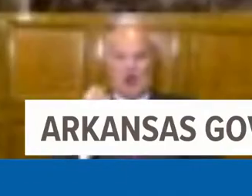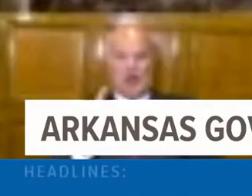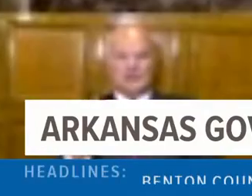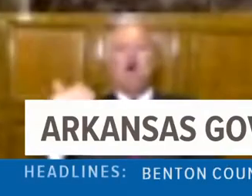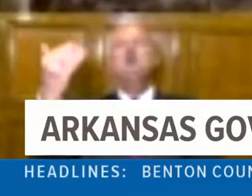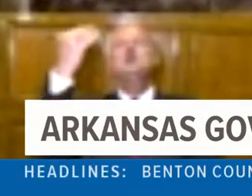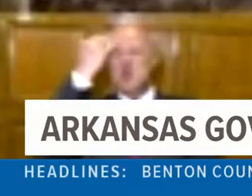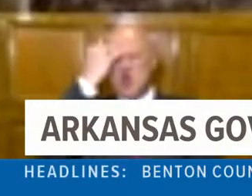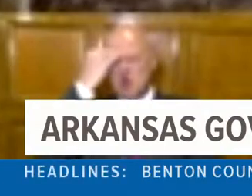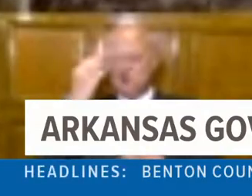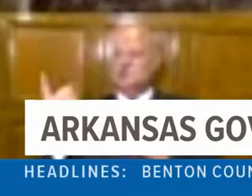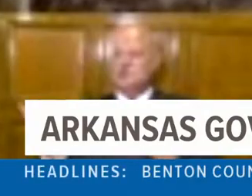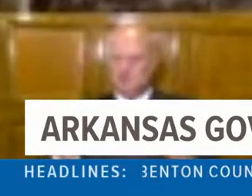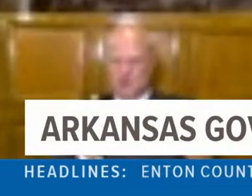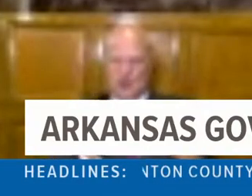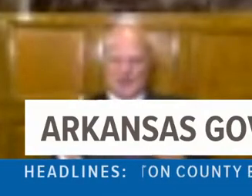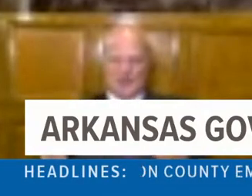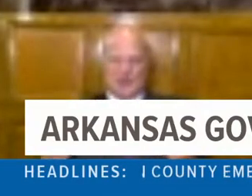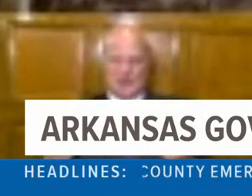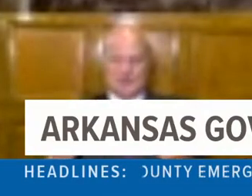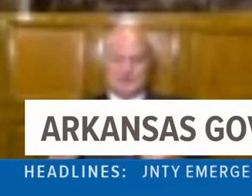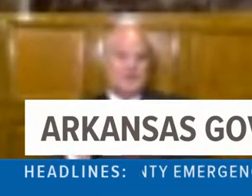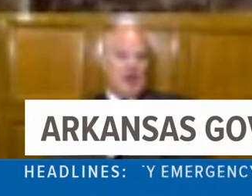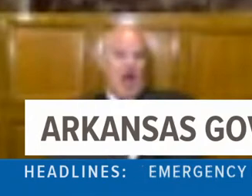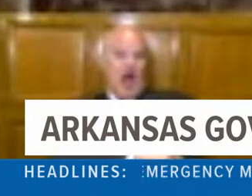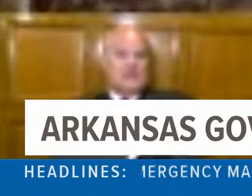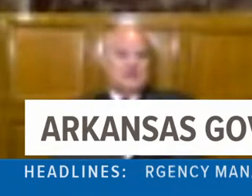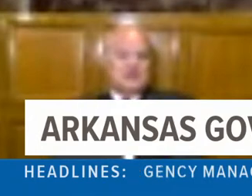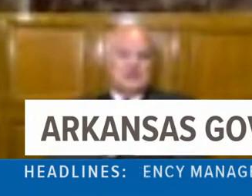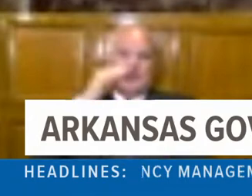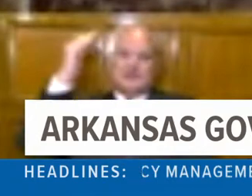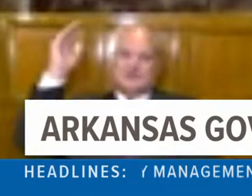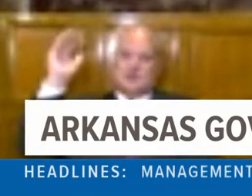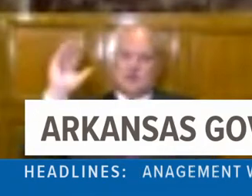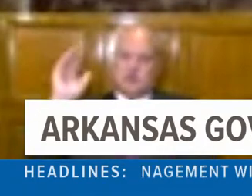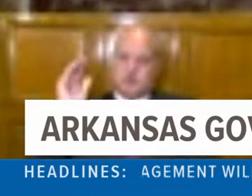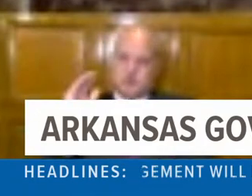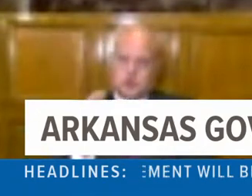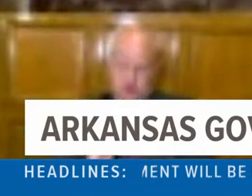To do. Our hospitalizations are down.